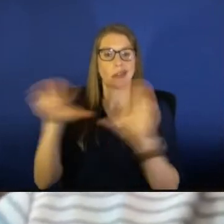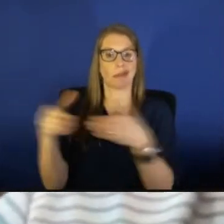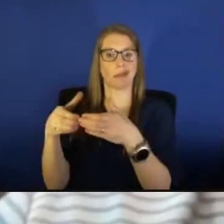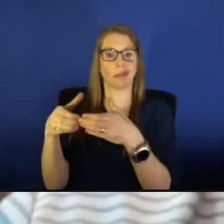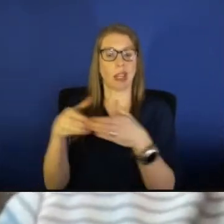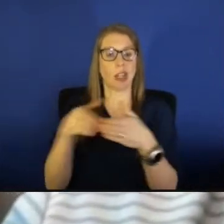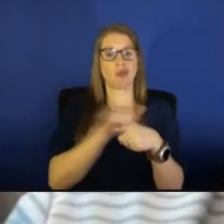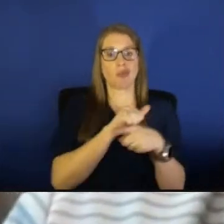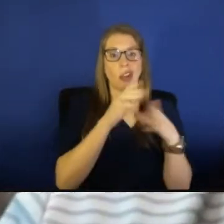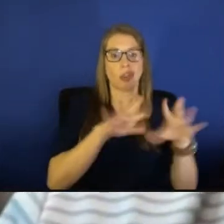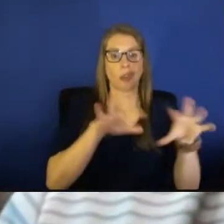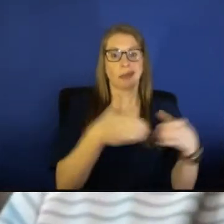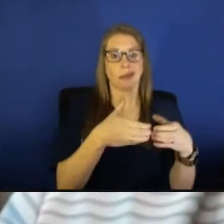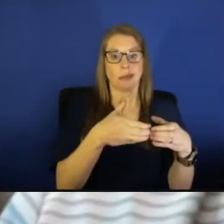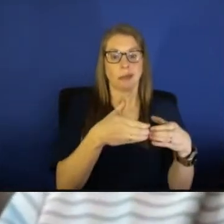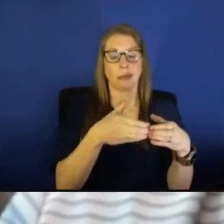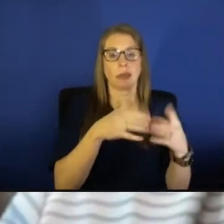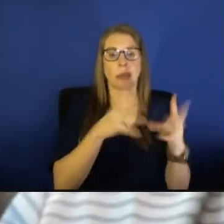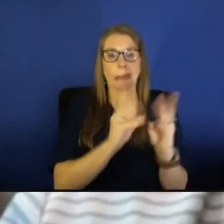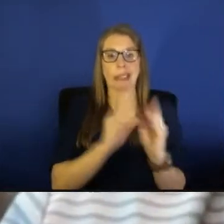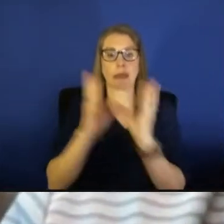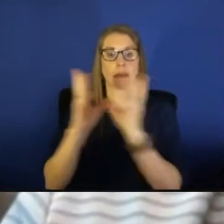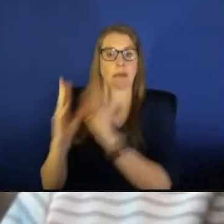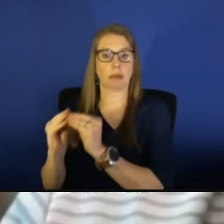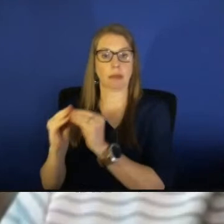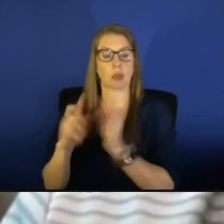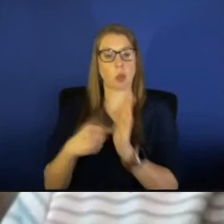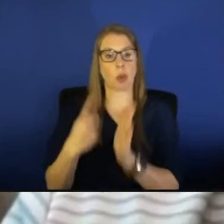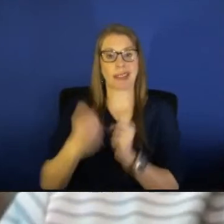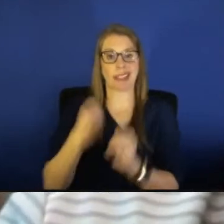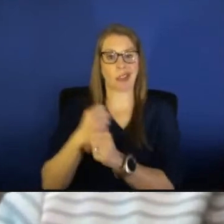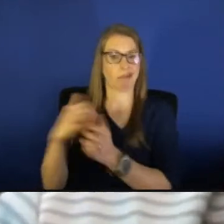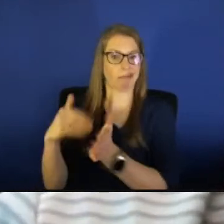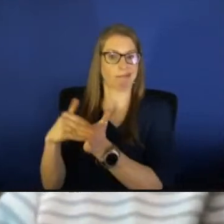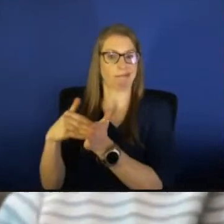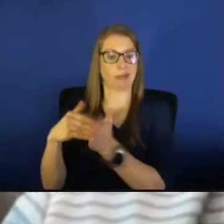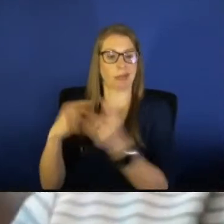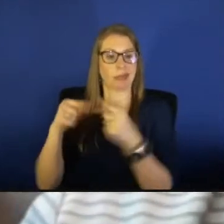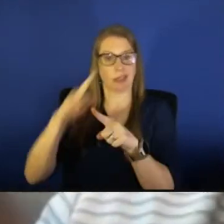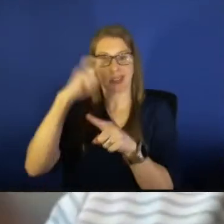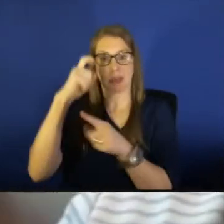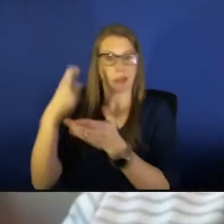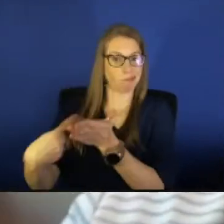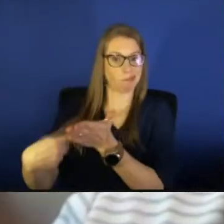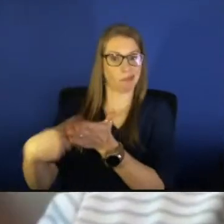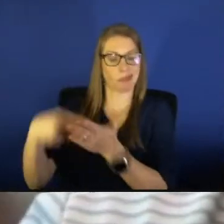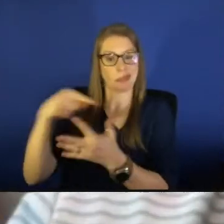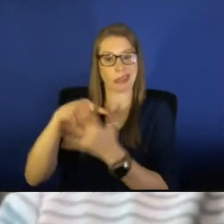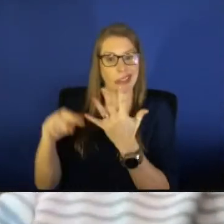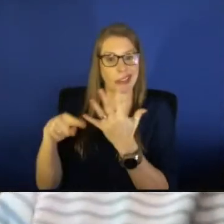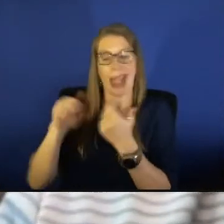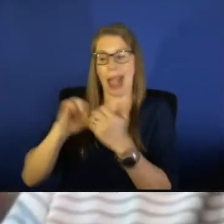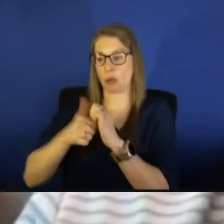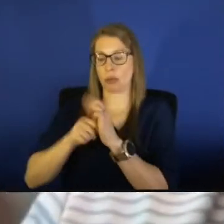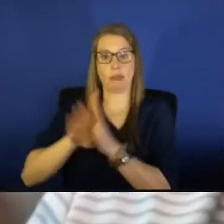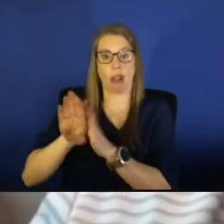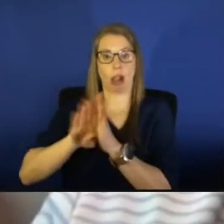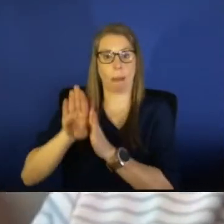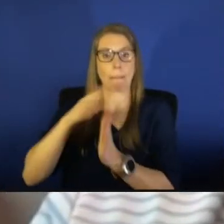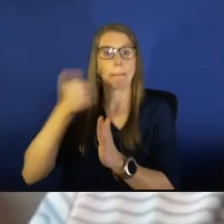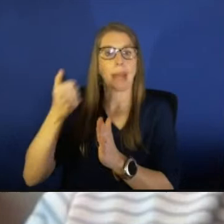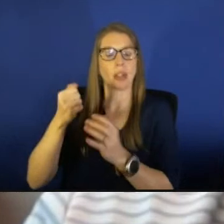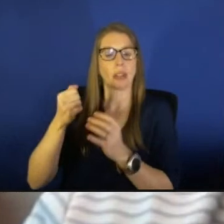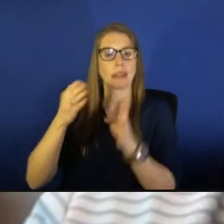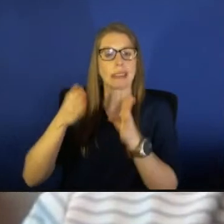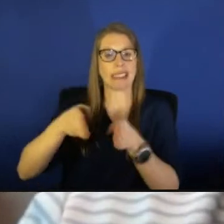independently, the physicians meet once a year in the summer, and we talk about things like this. How do we develop better independent